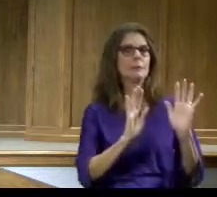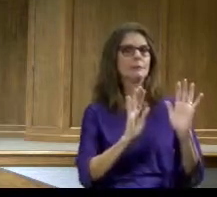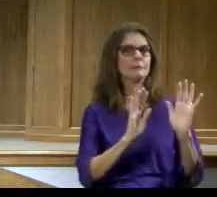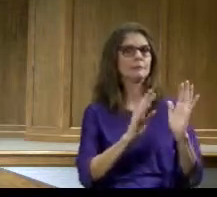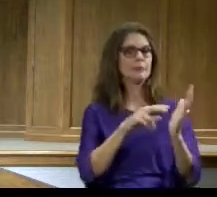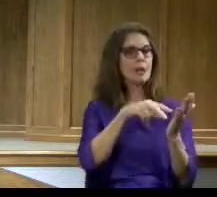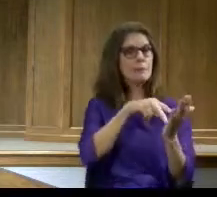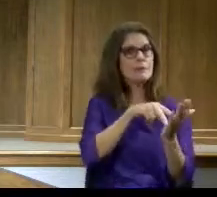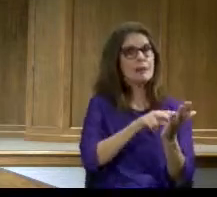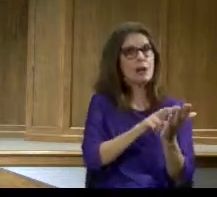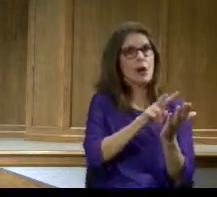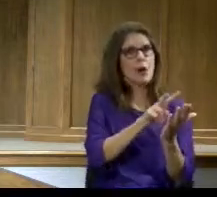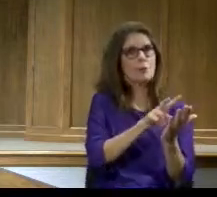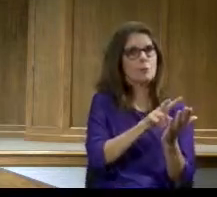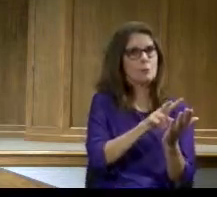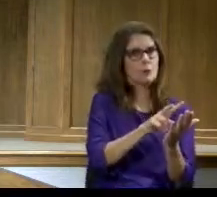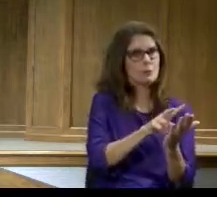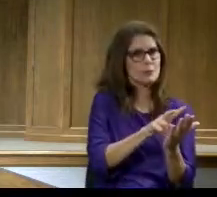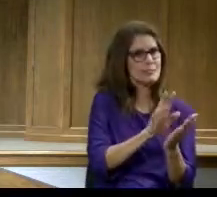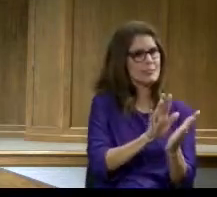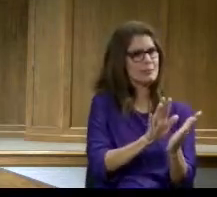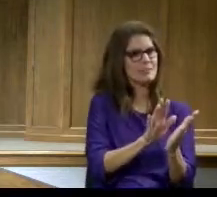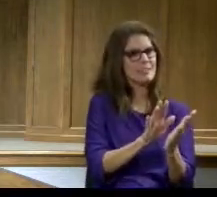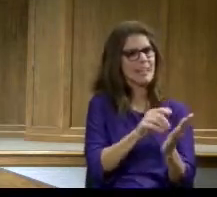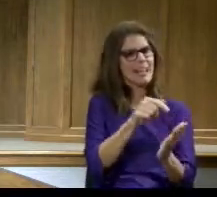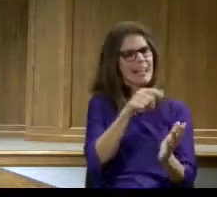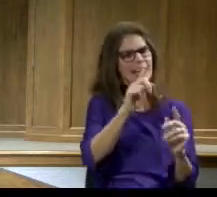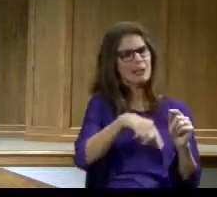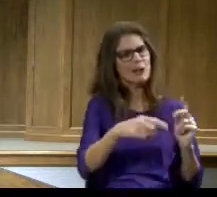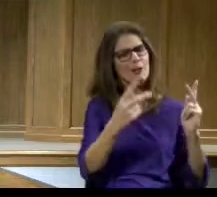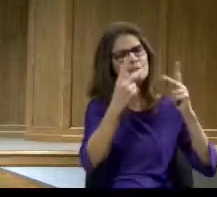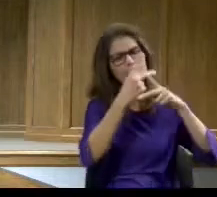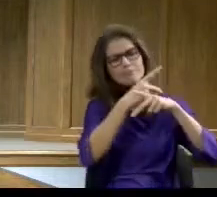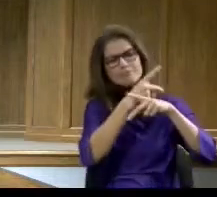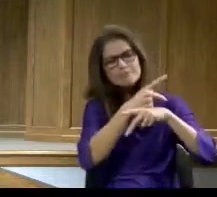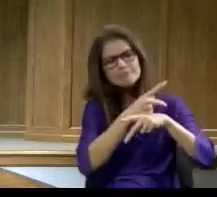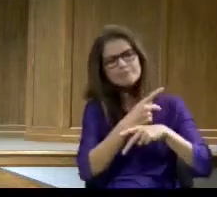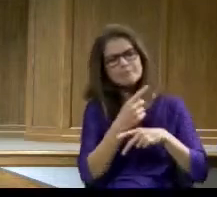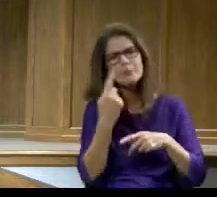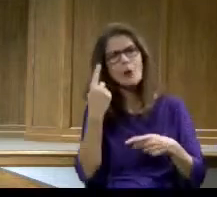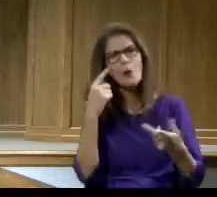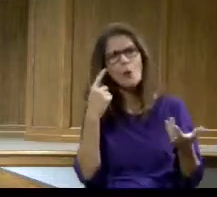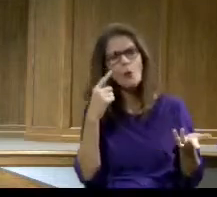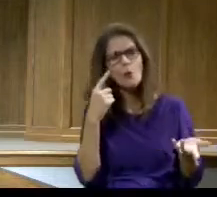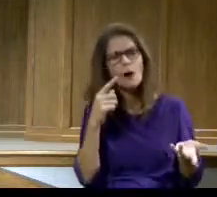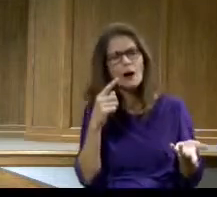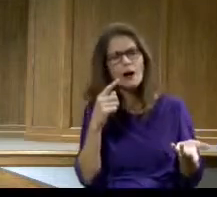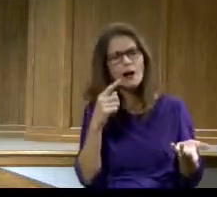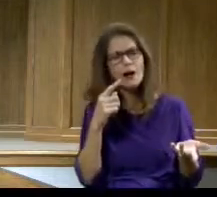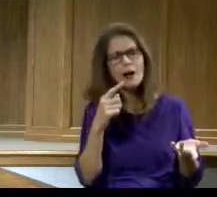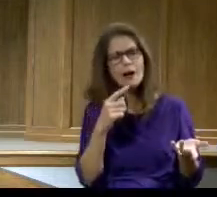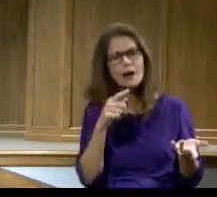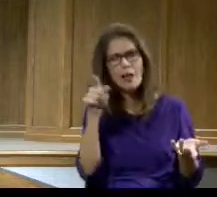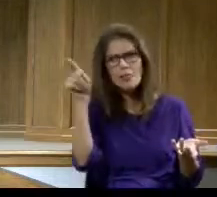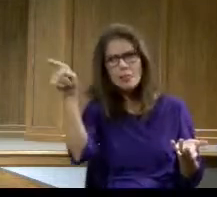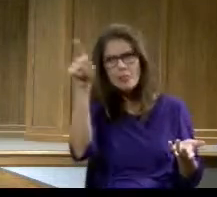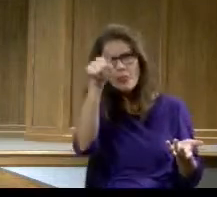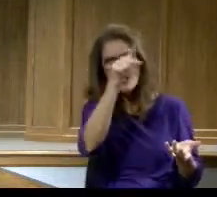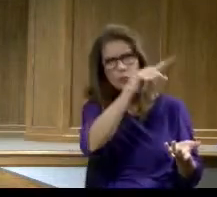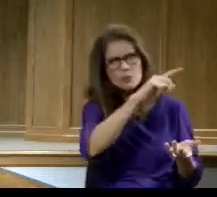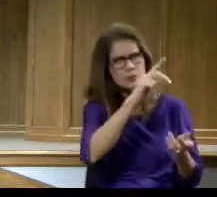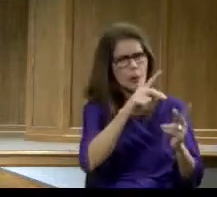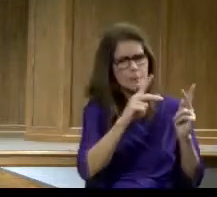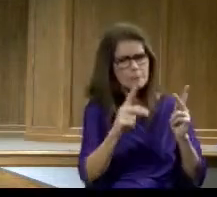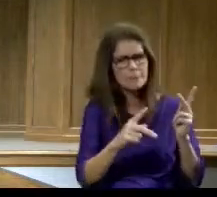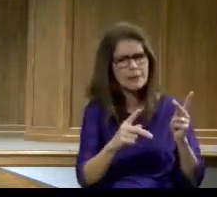He couldn't figure out why is it that people who have no regard